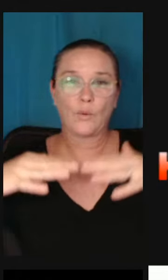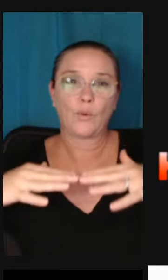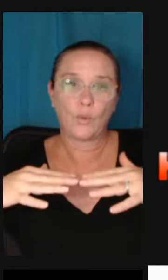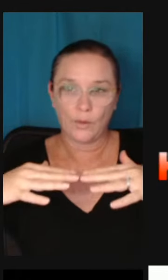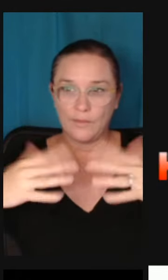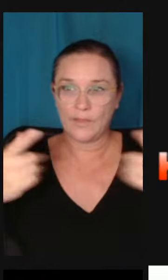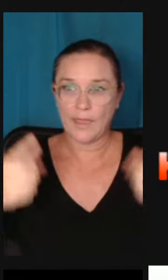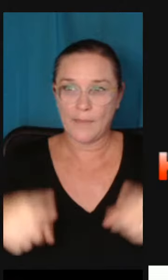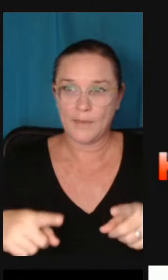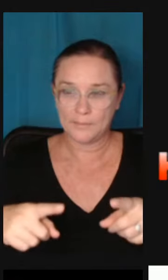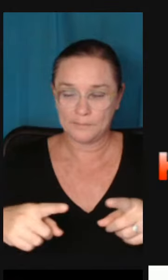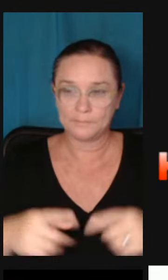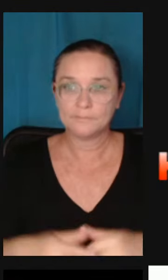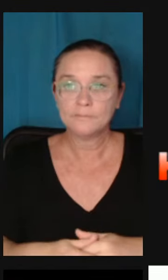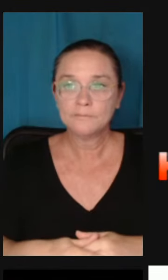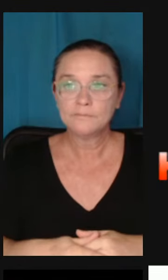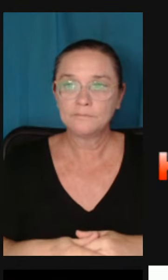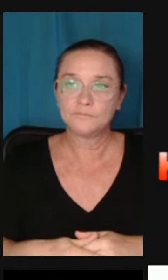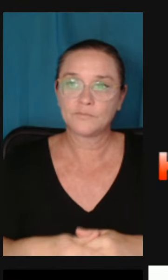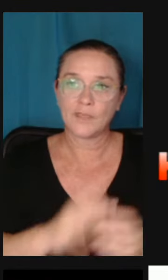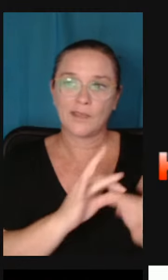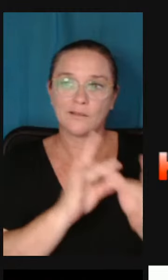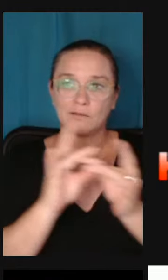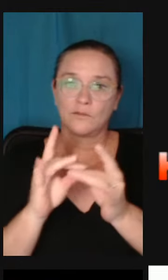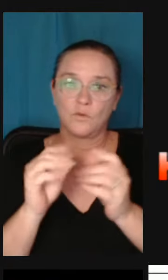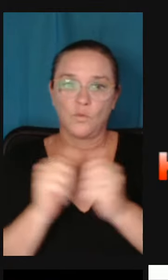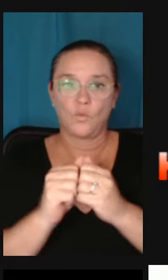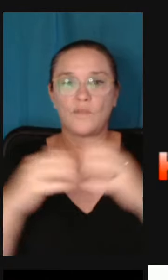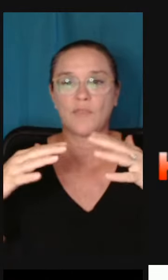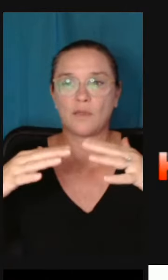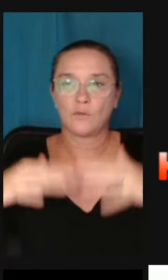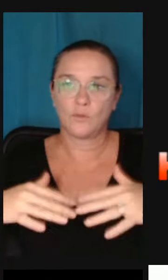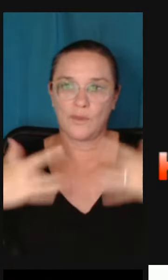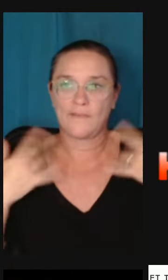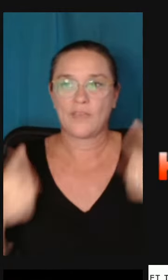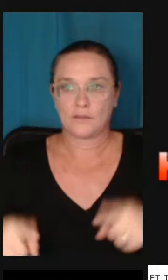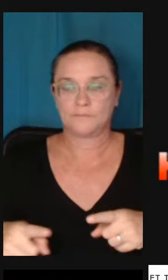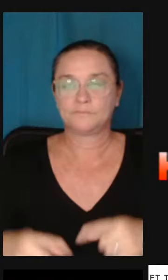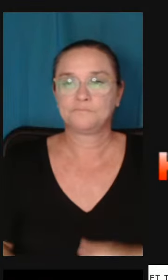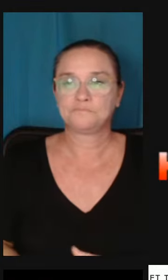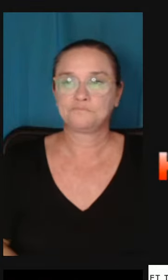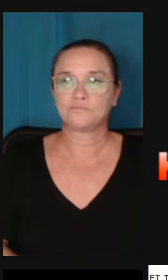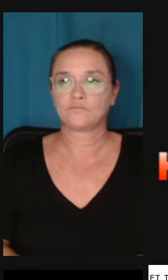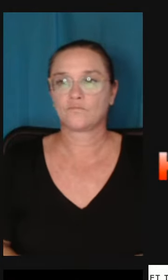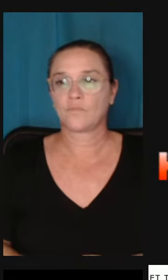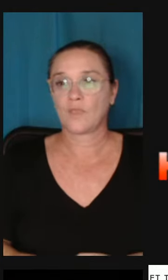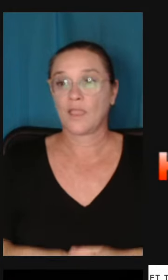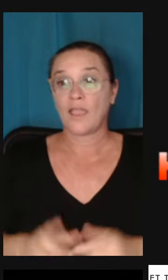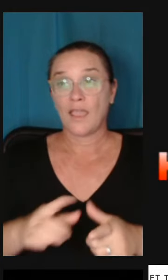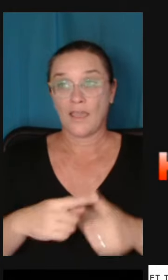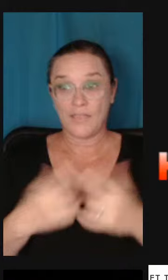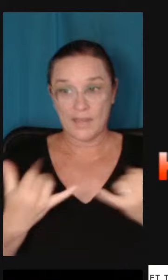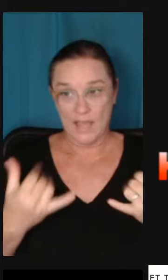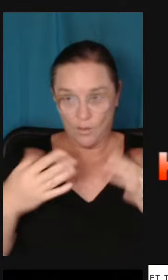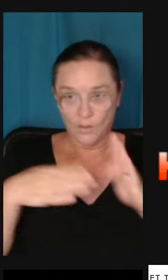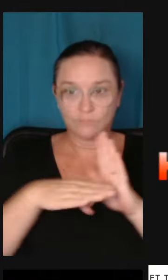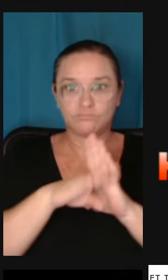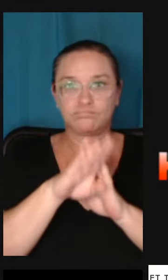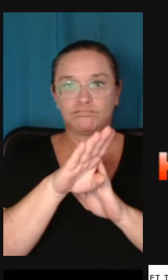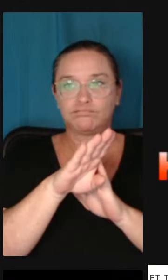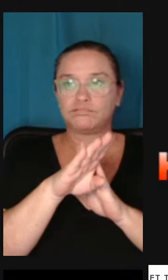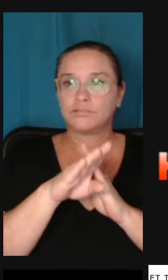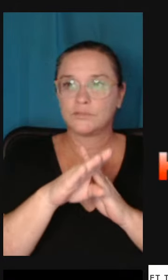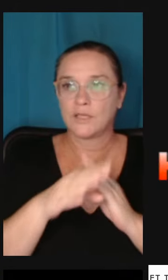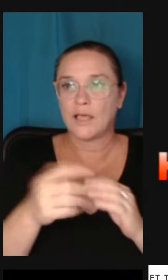there. And that corresponds to our subsidence event. And you can see since then it's picked back up, resumed inflation at a little bit of